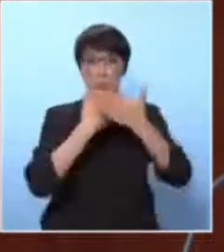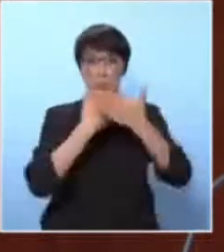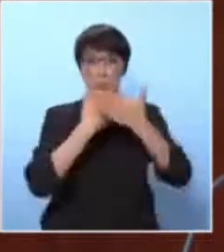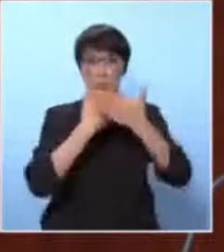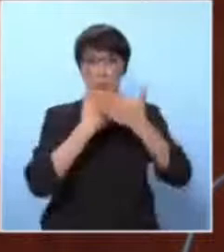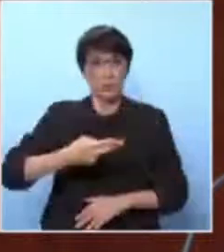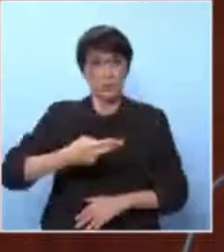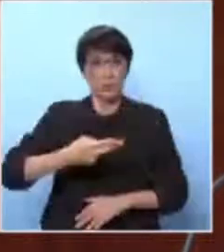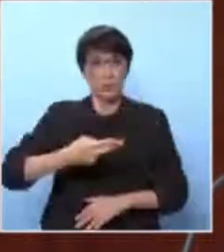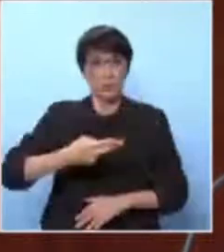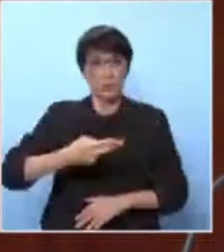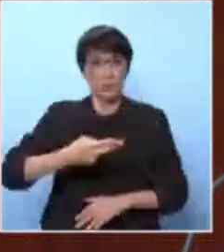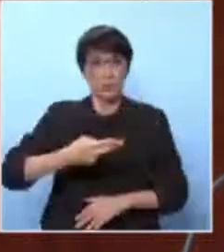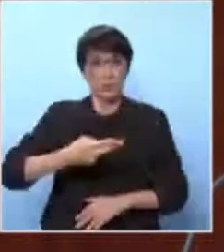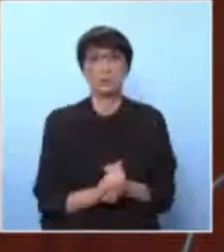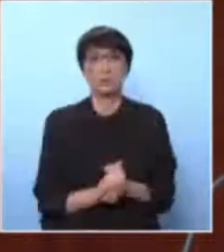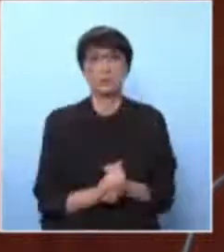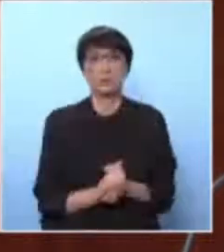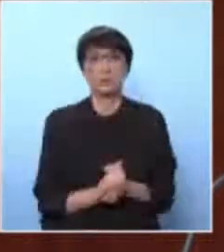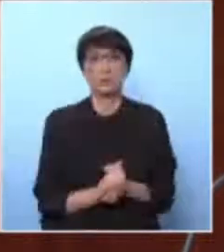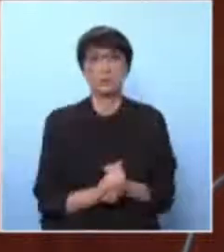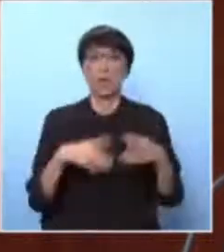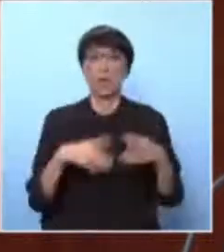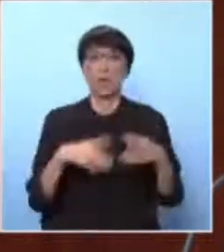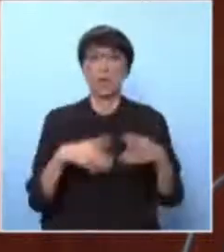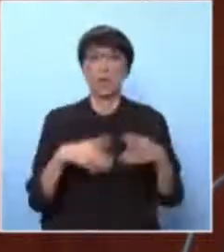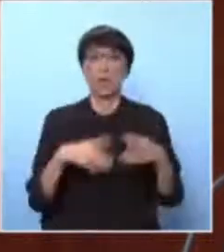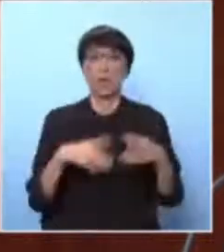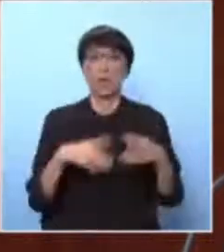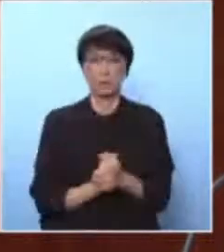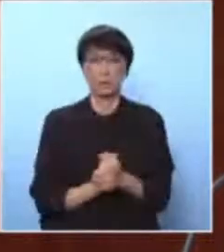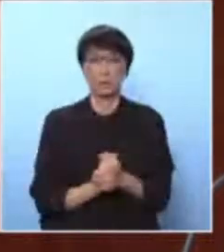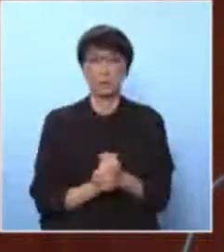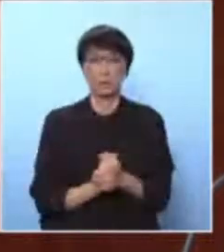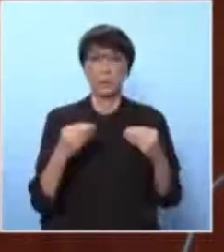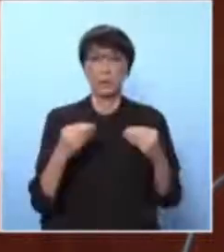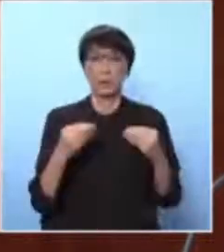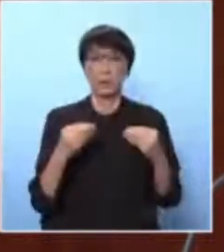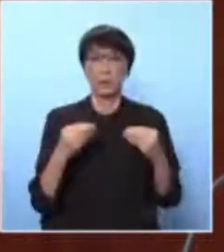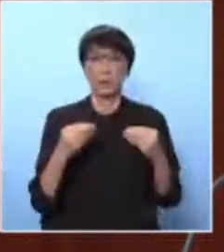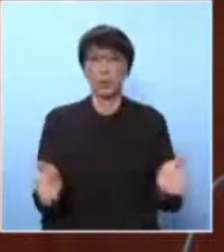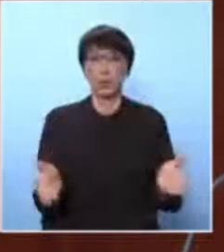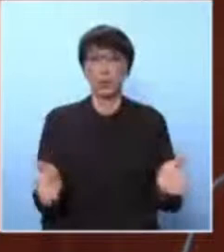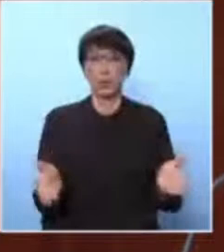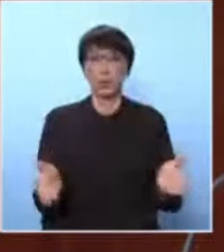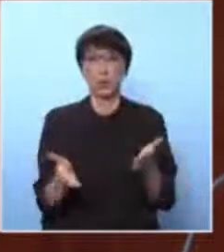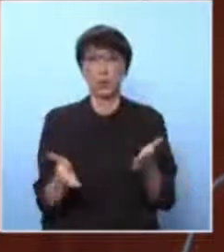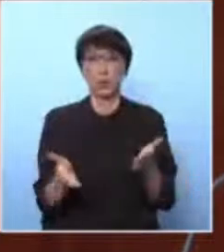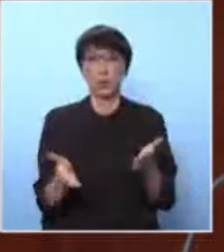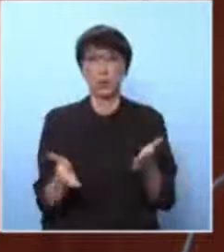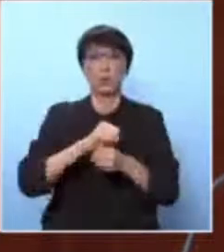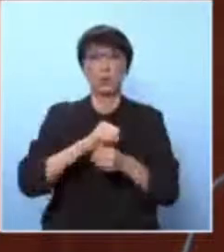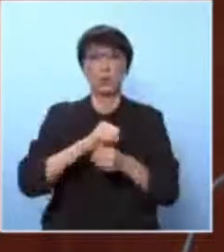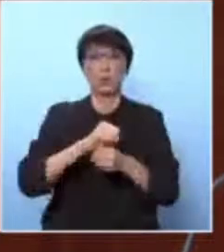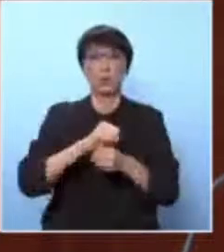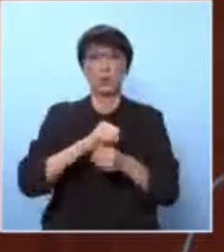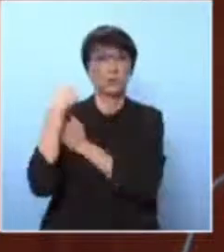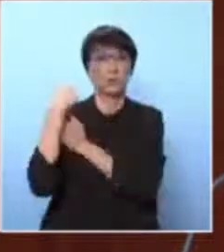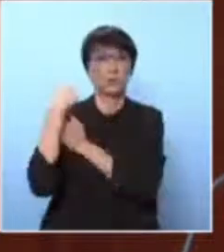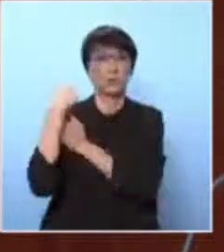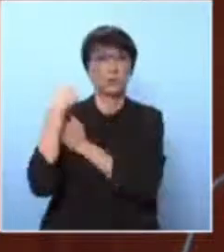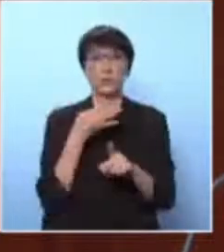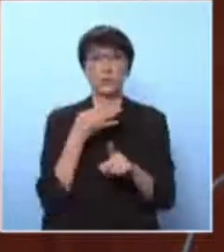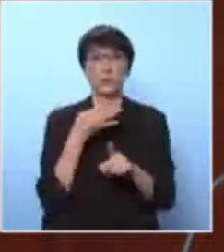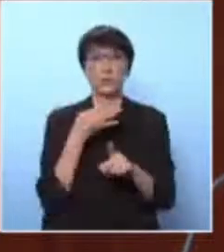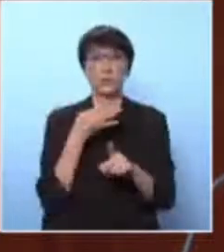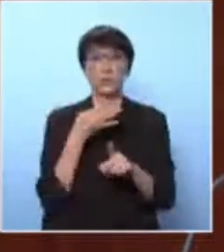2. Education. The EDB will continue to encourage non-Chinese speaking or NCS students to learn